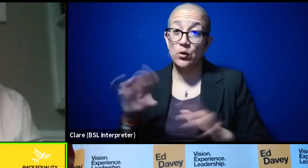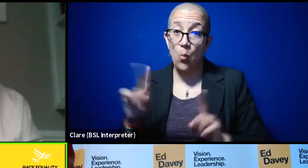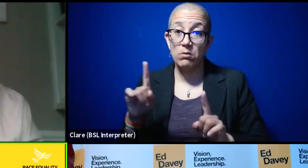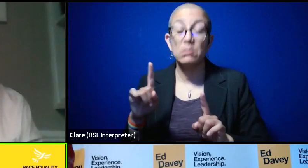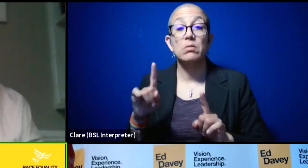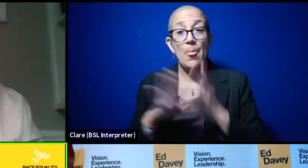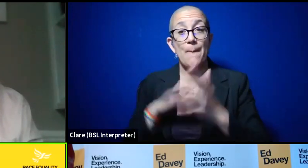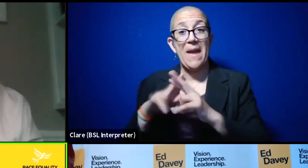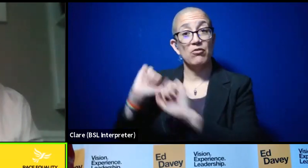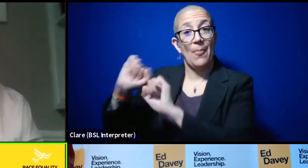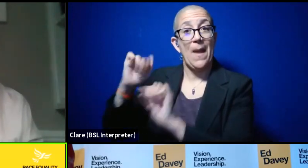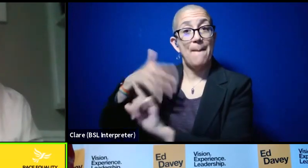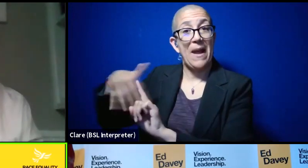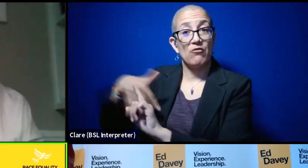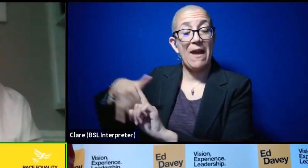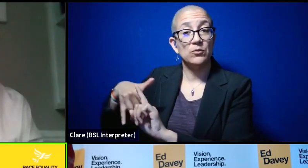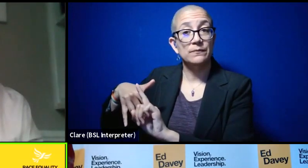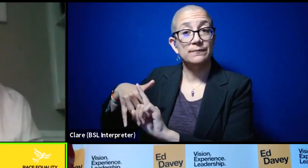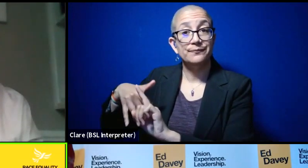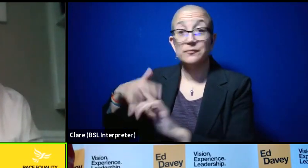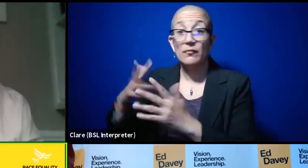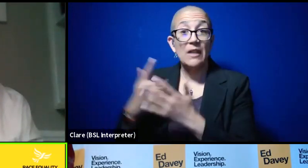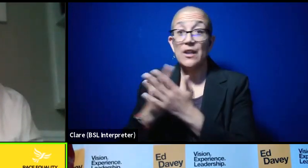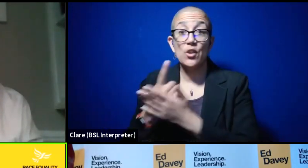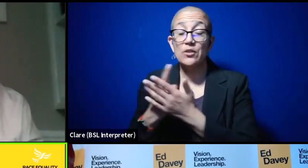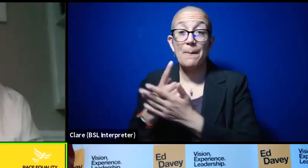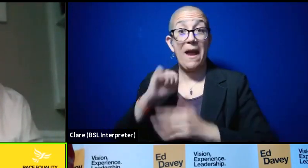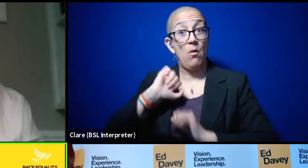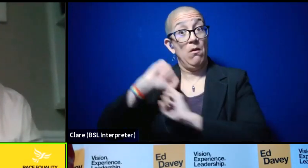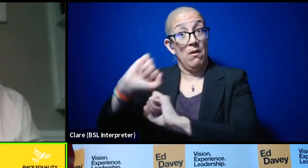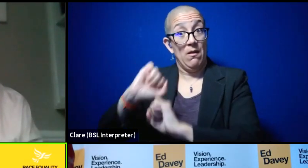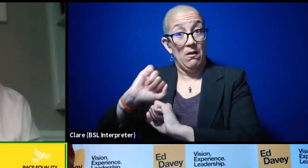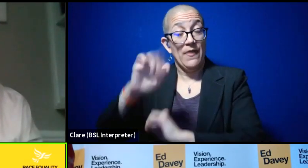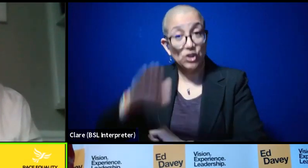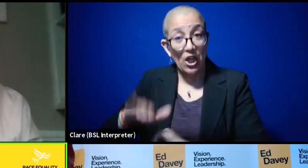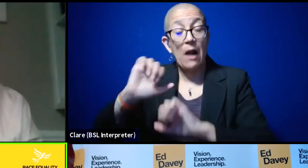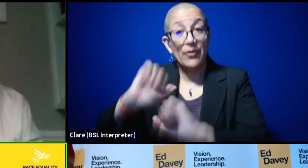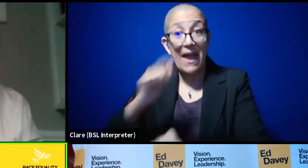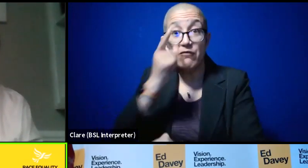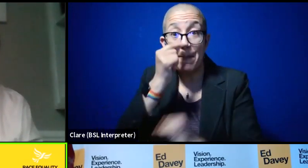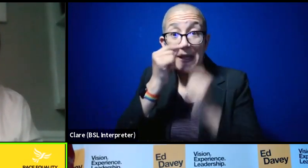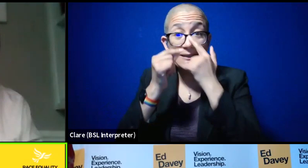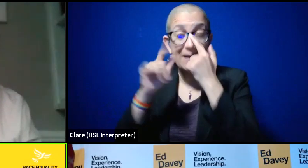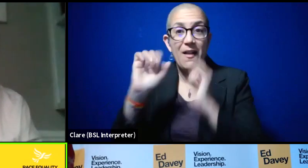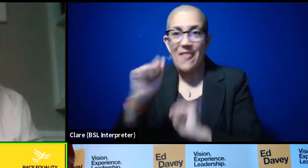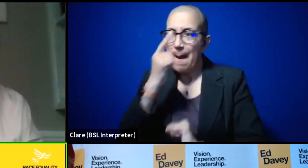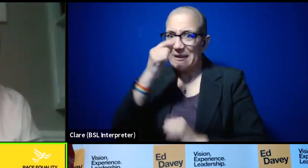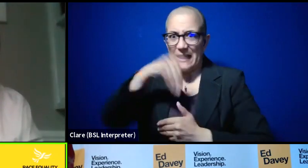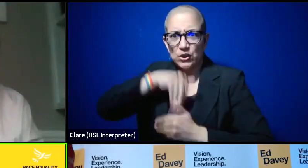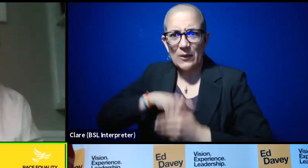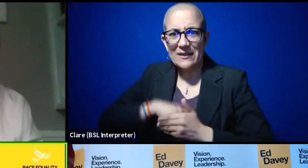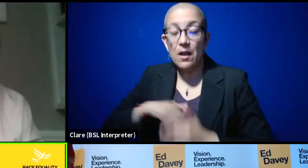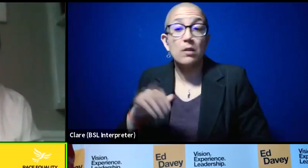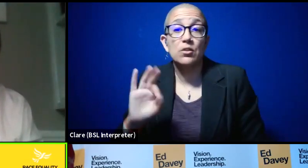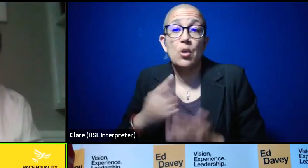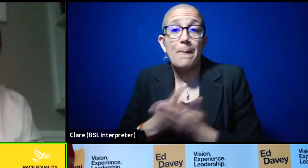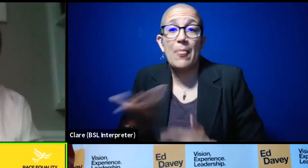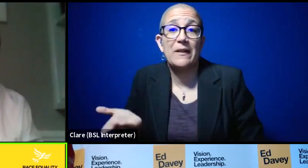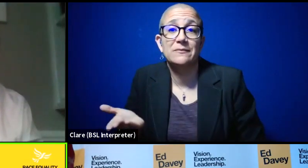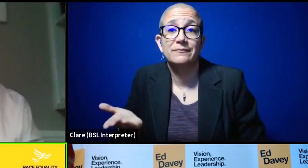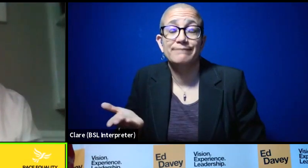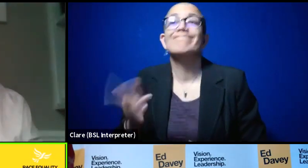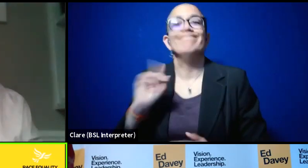parents, and how it's not about the innate ability of that child, the potential of that individual. And I then joined